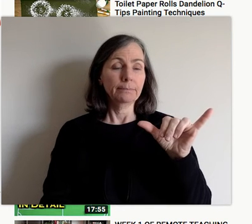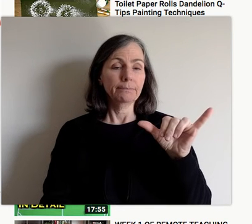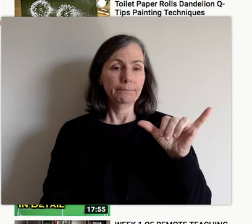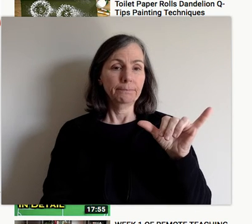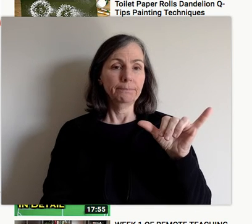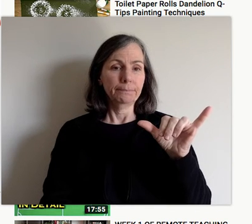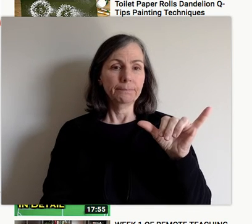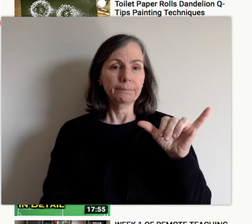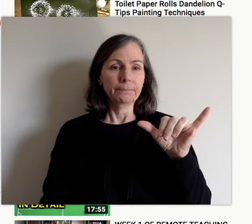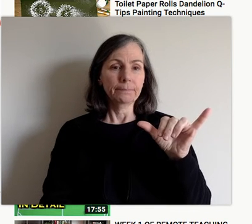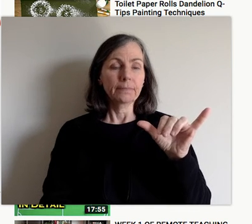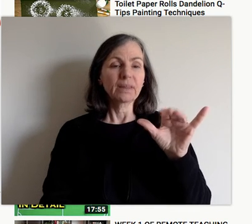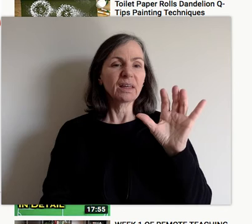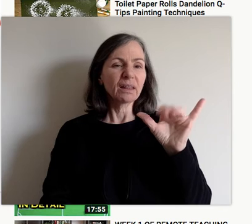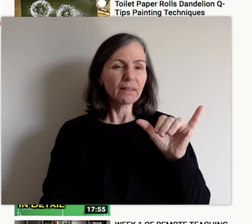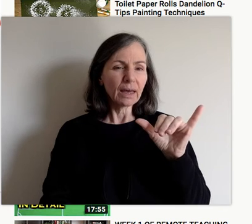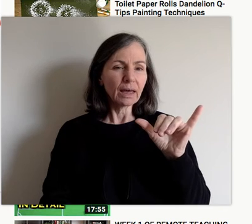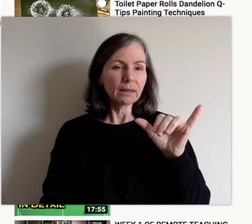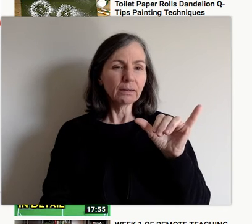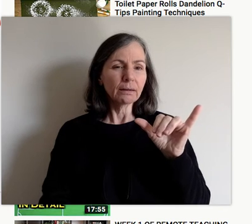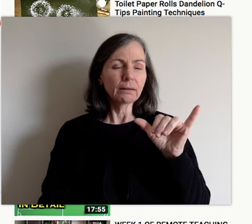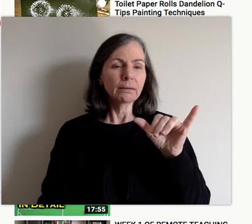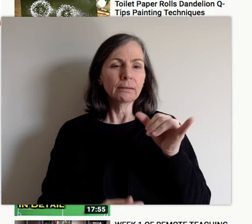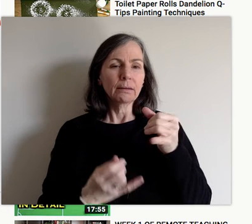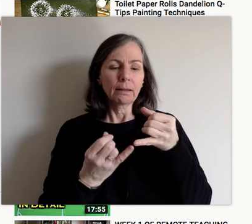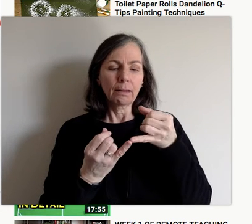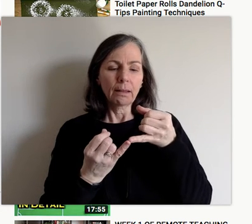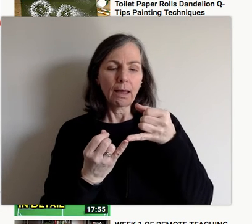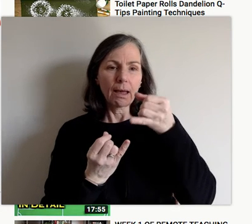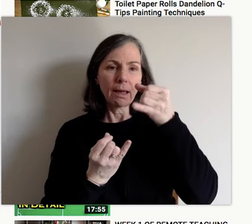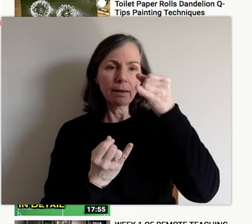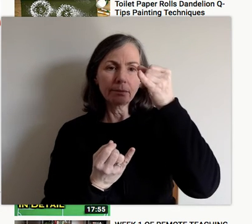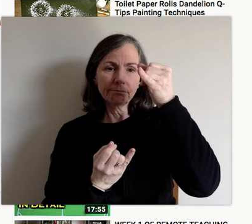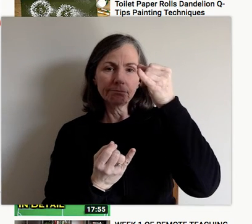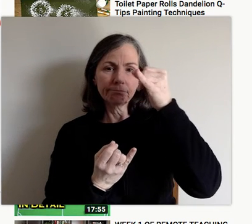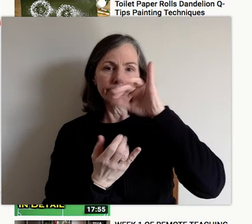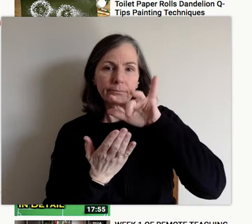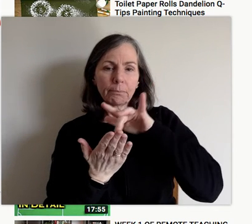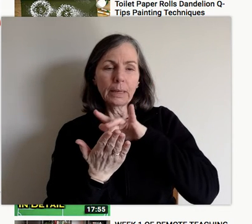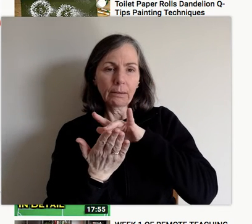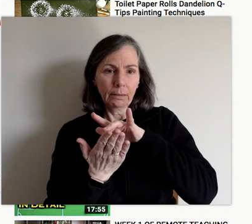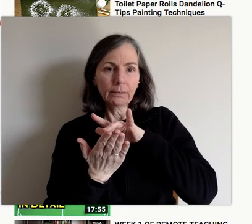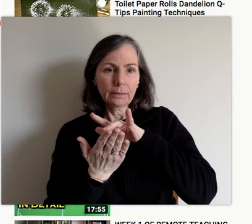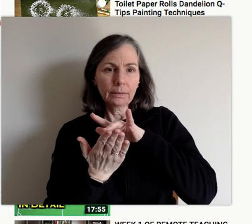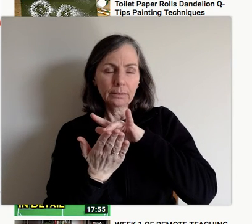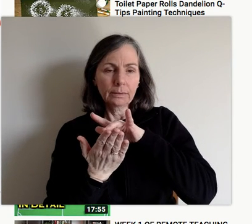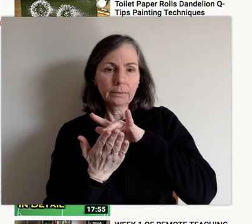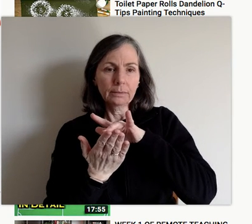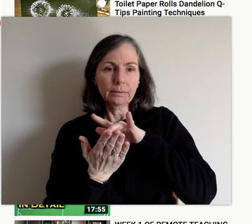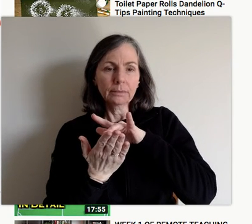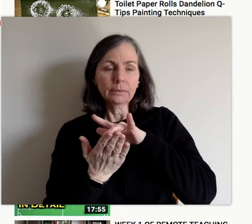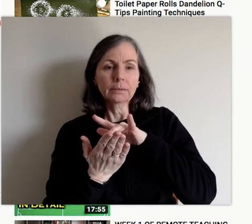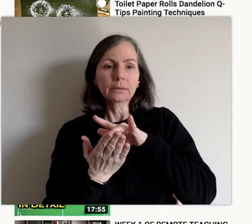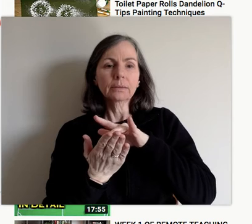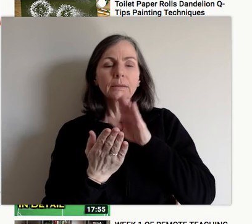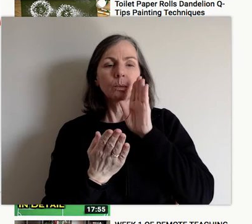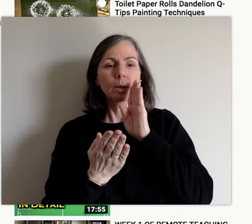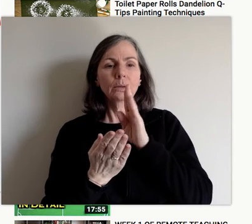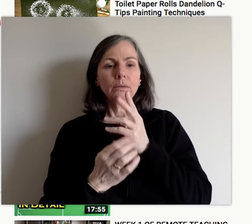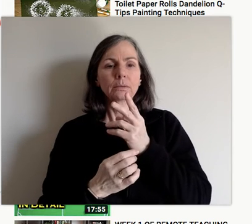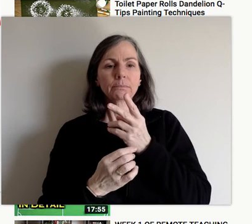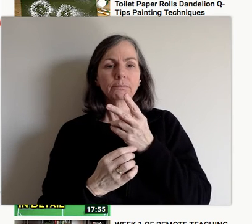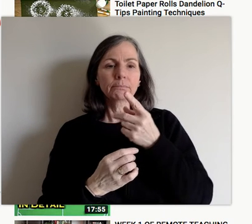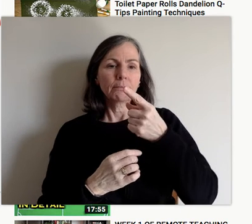which is the line through the middle that makes two equal